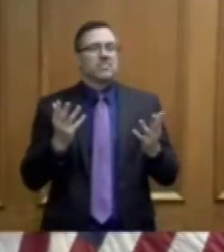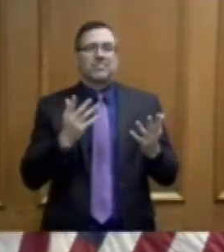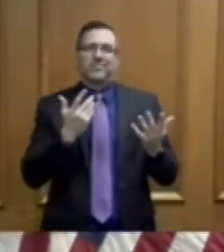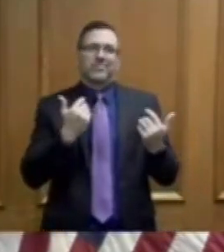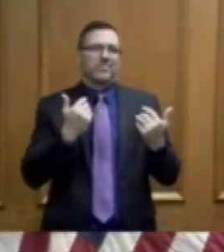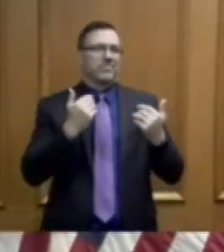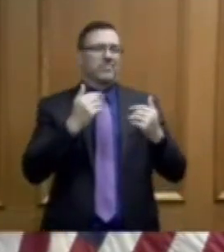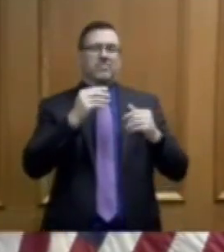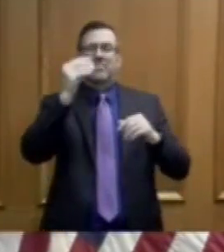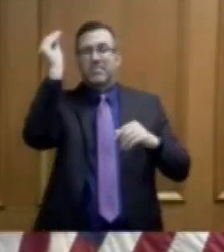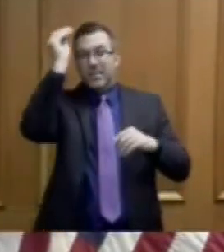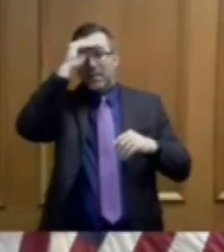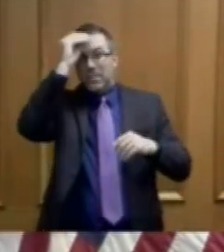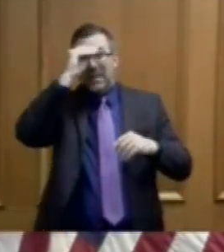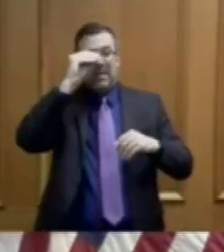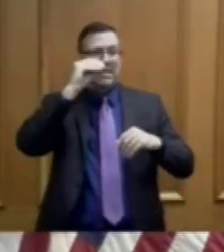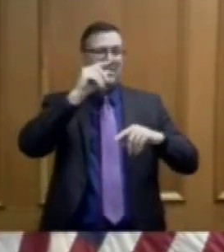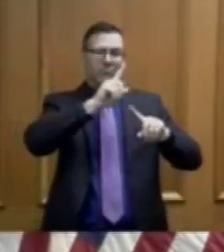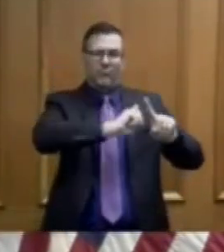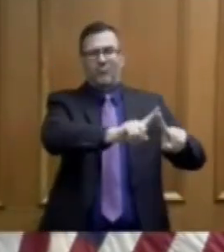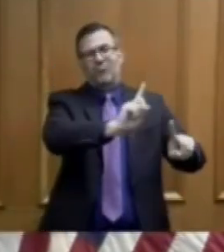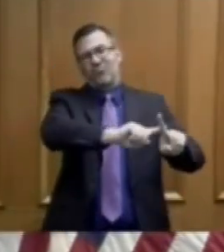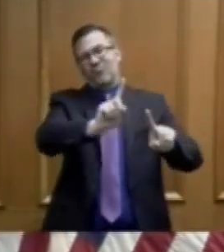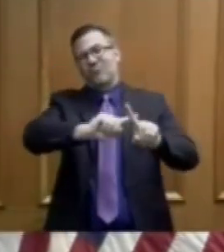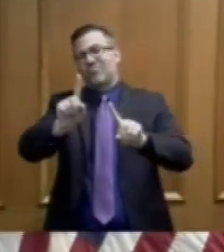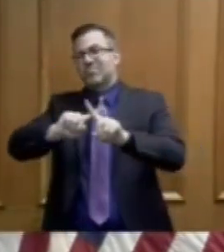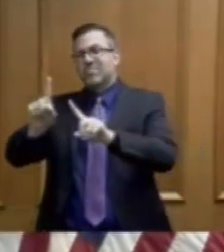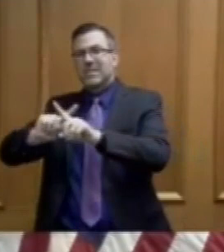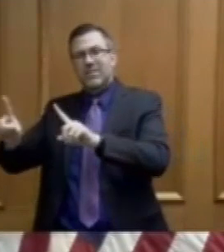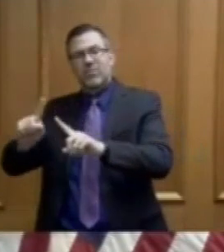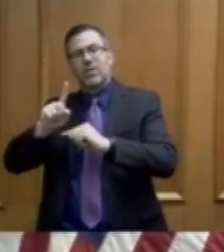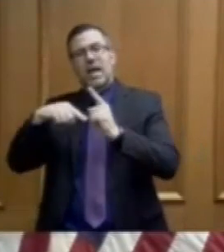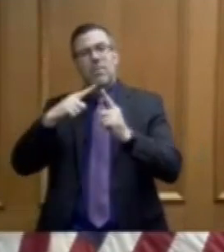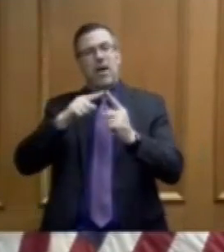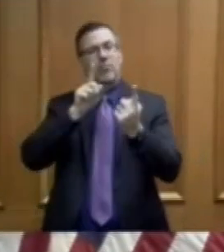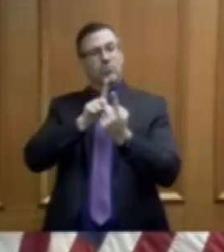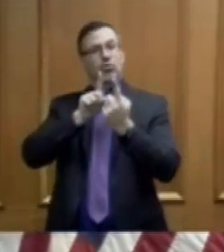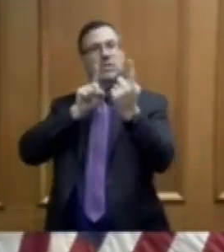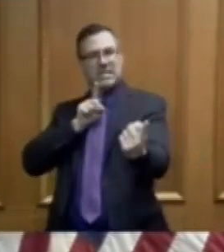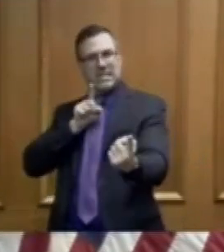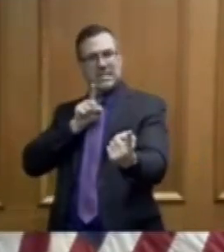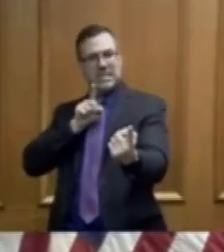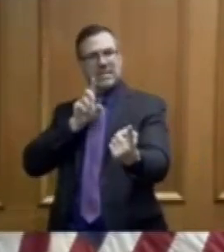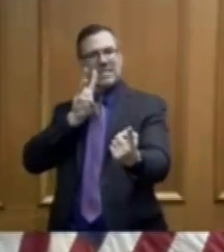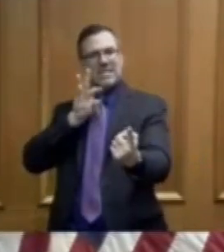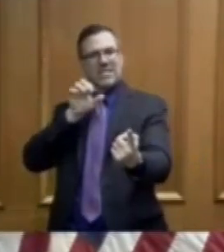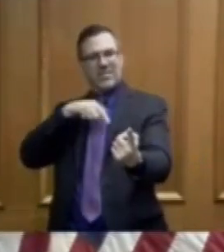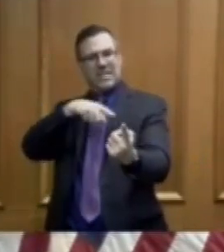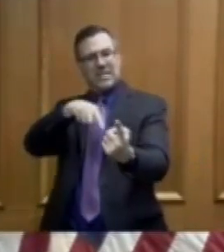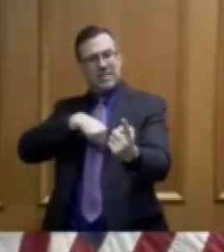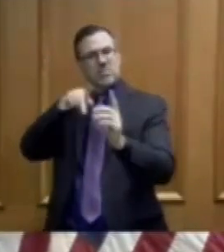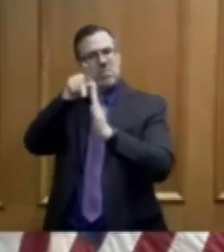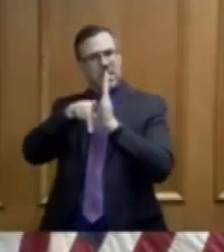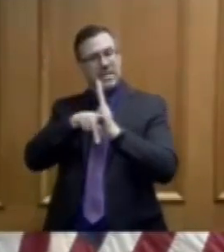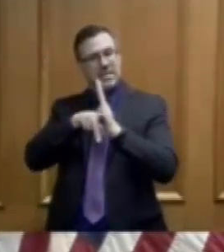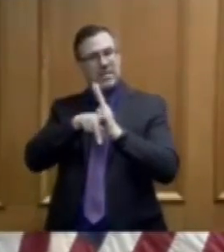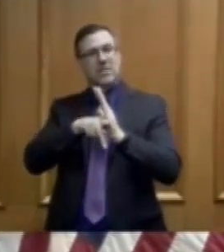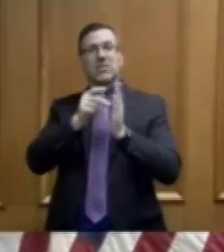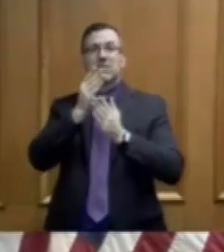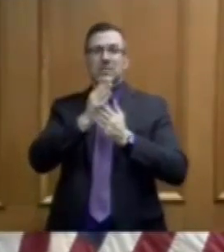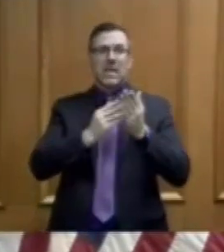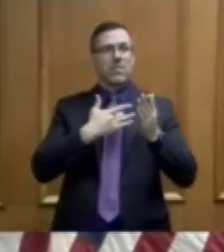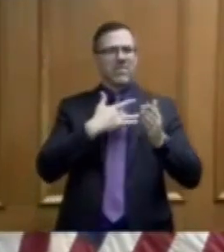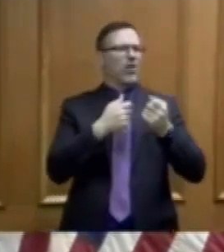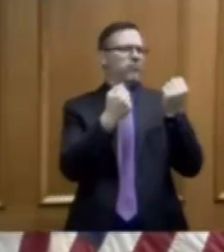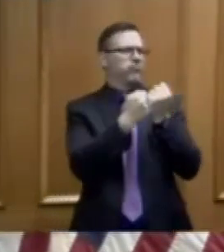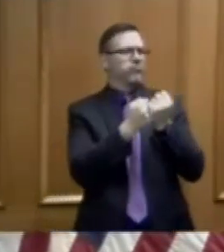differing opinions about the right strategy to implement social distancing policies. It's why you have probably 25